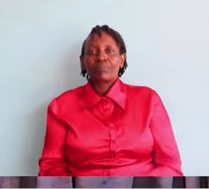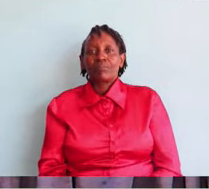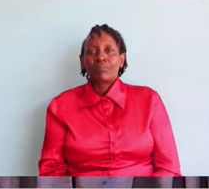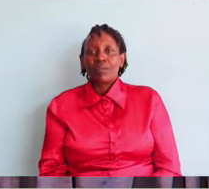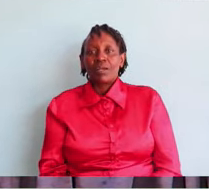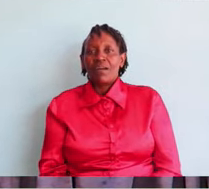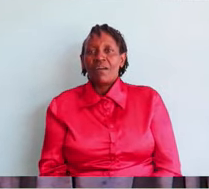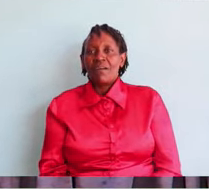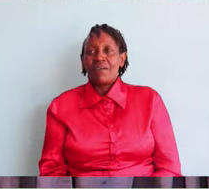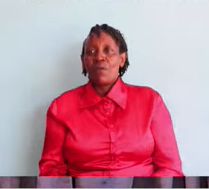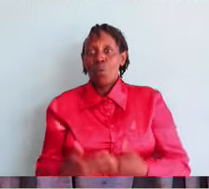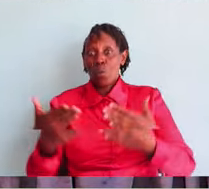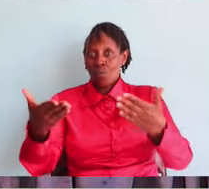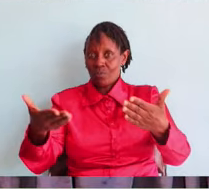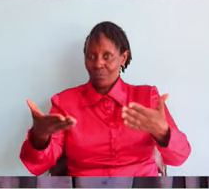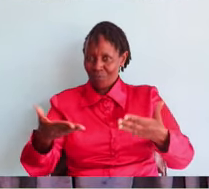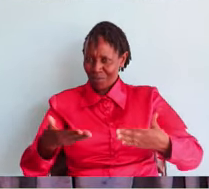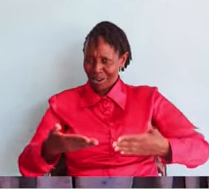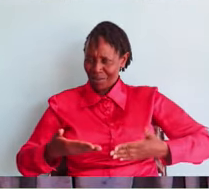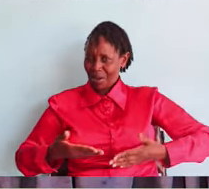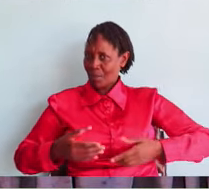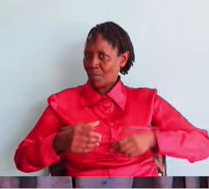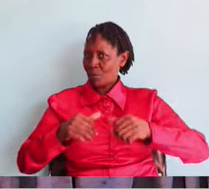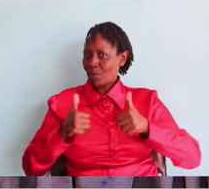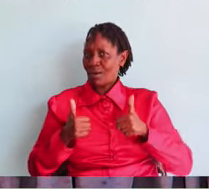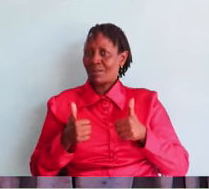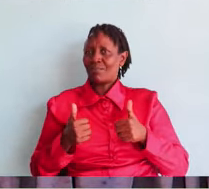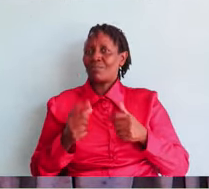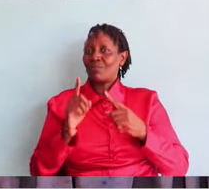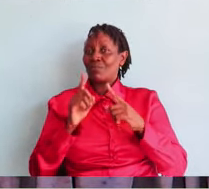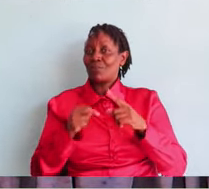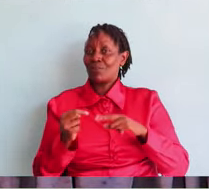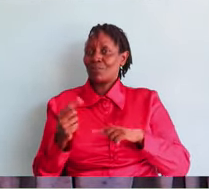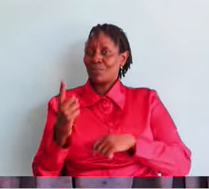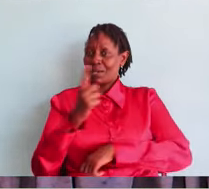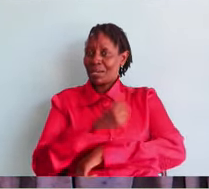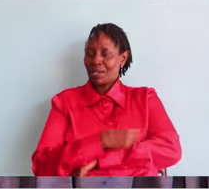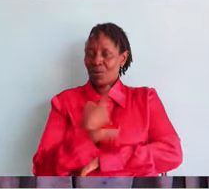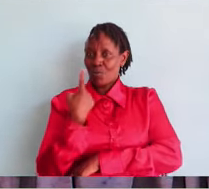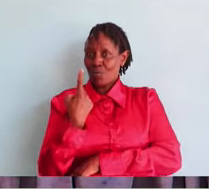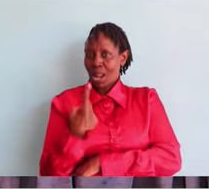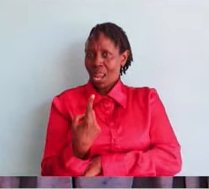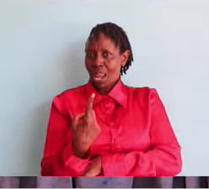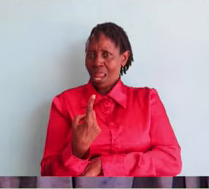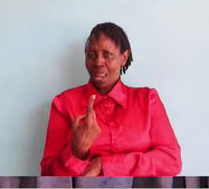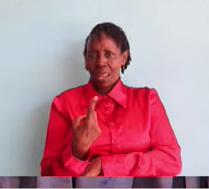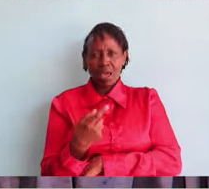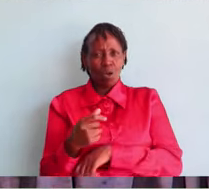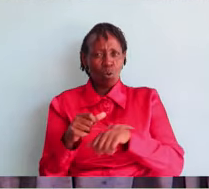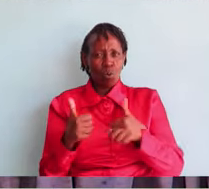But we were very well received, you know, from day one when we came to Current Community Church. And